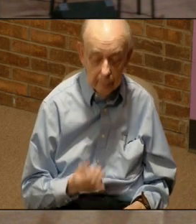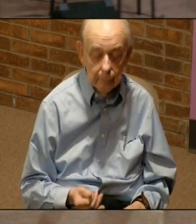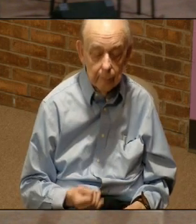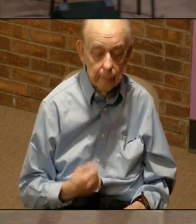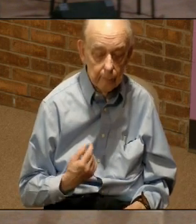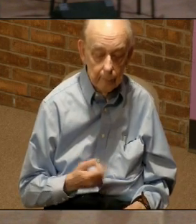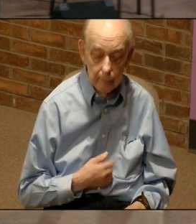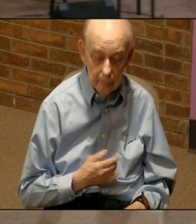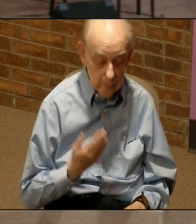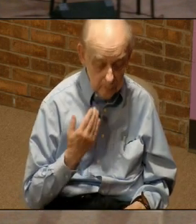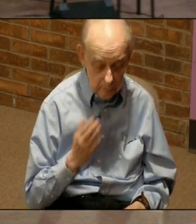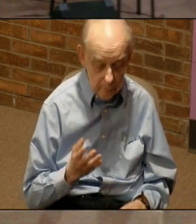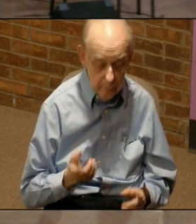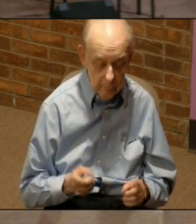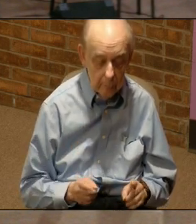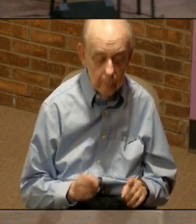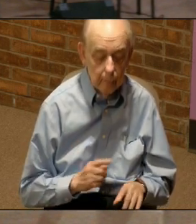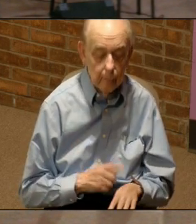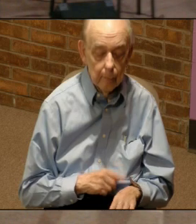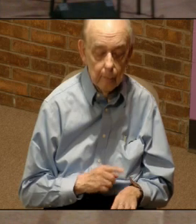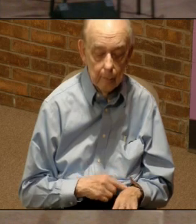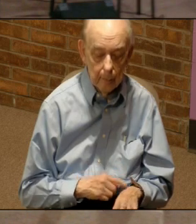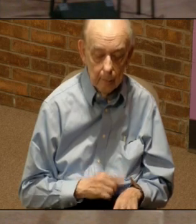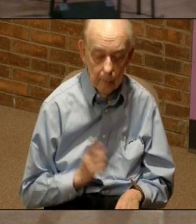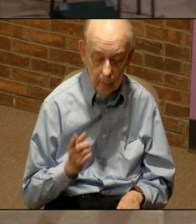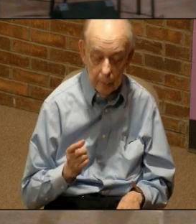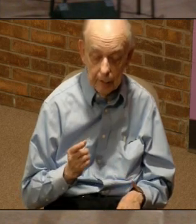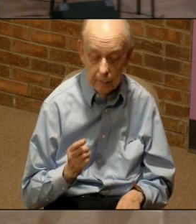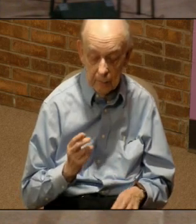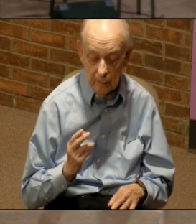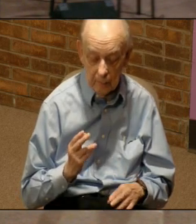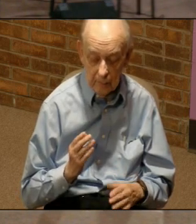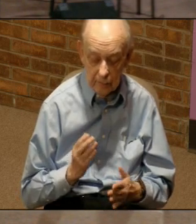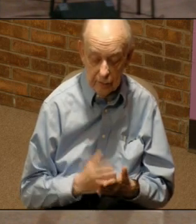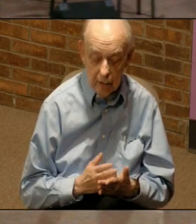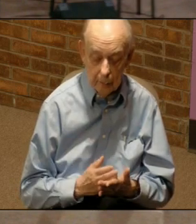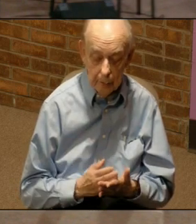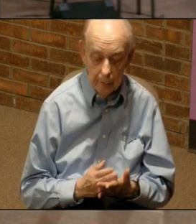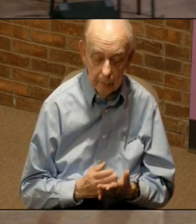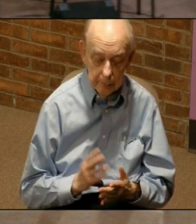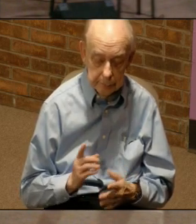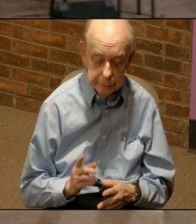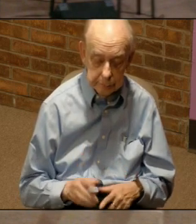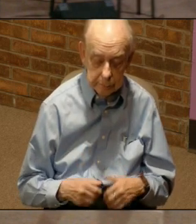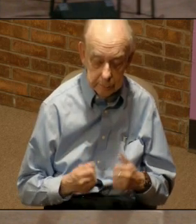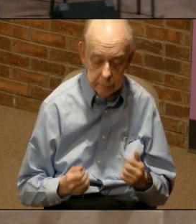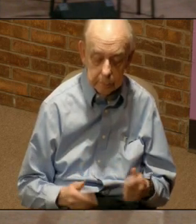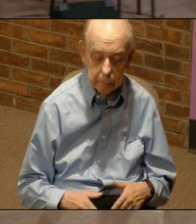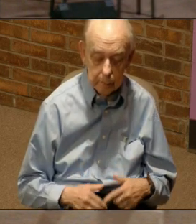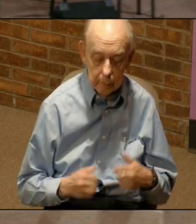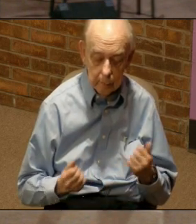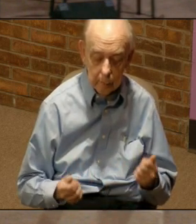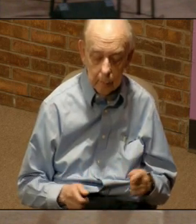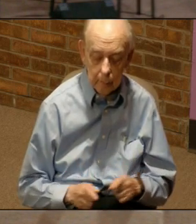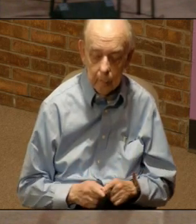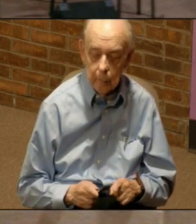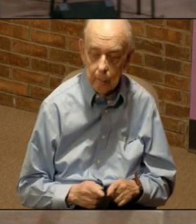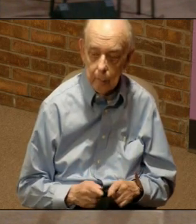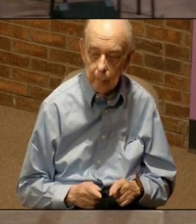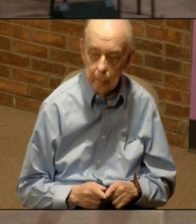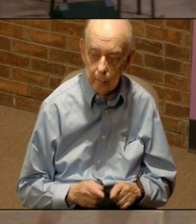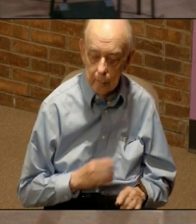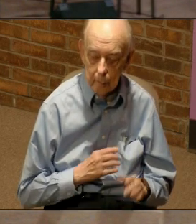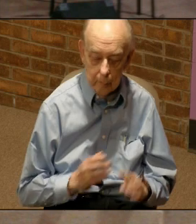Because we don't know when time is going to be called. We need to live our life like